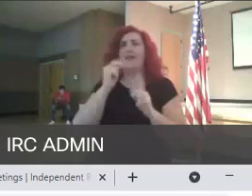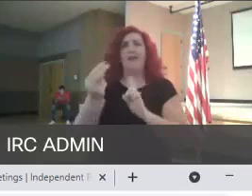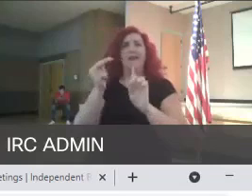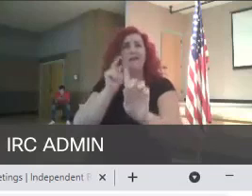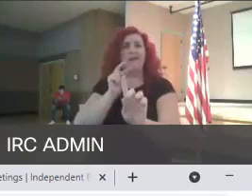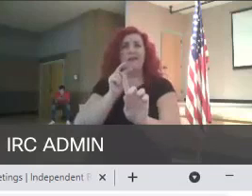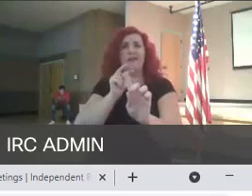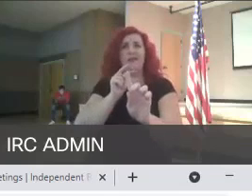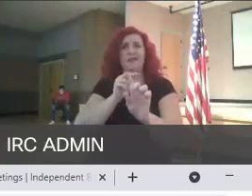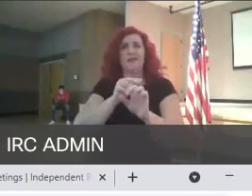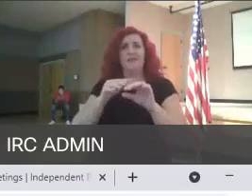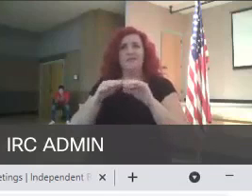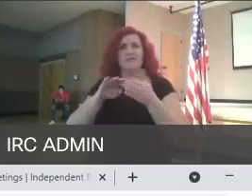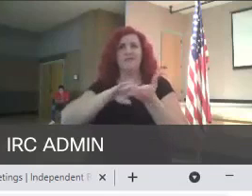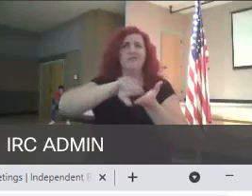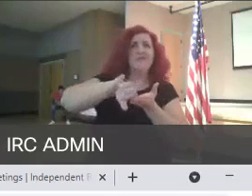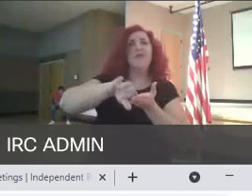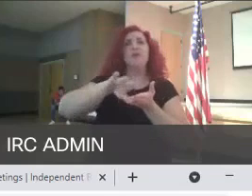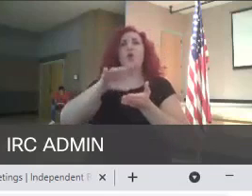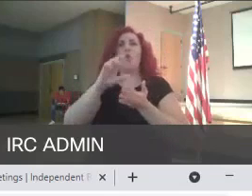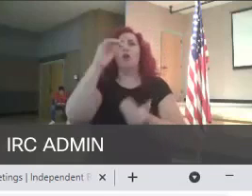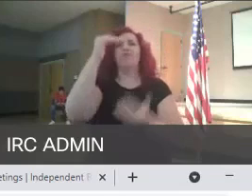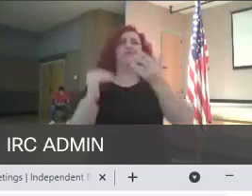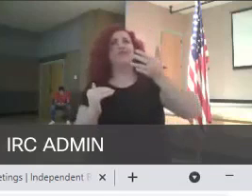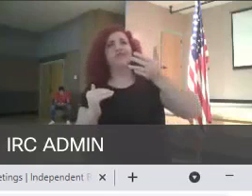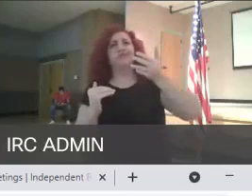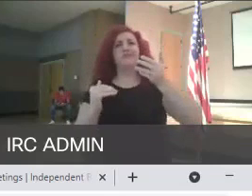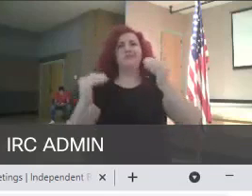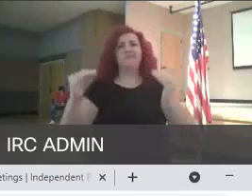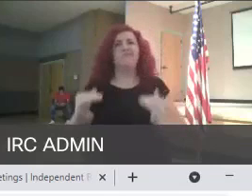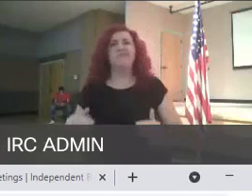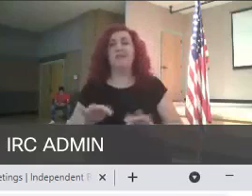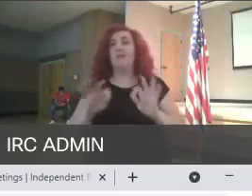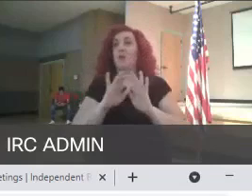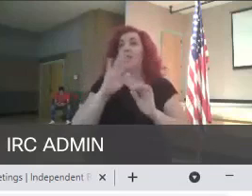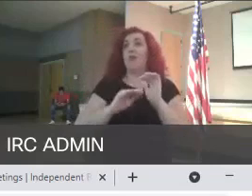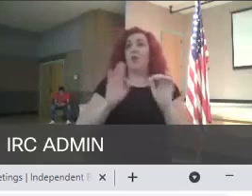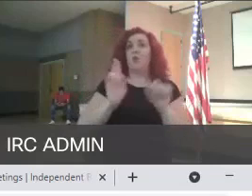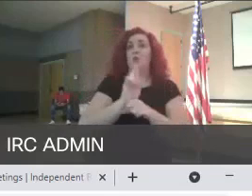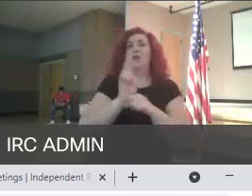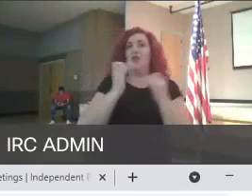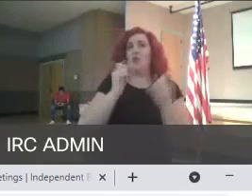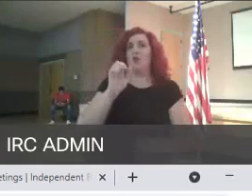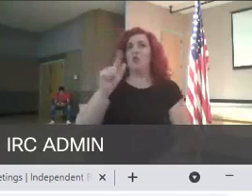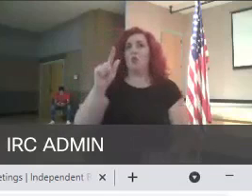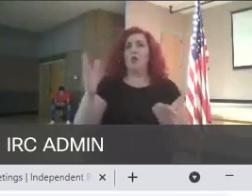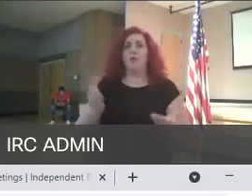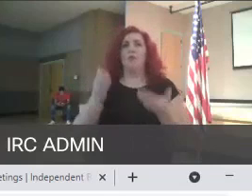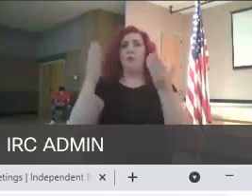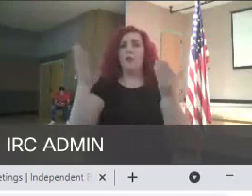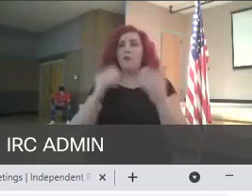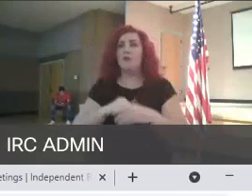as being disregarded or considered of lesser importance than those submitted through the current tool that was proposed